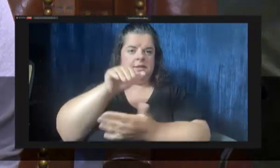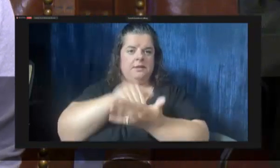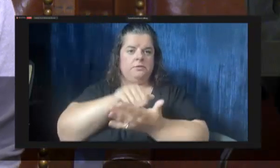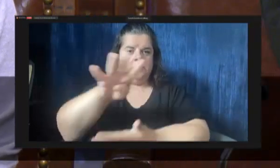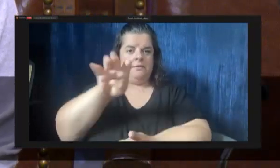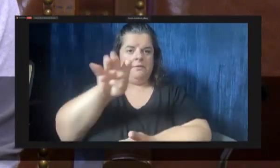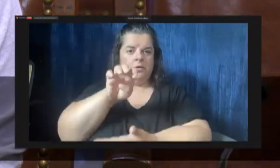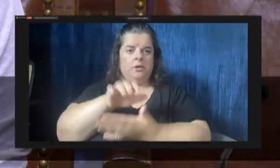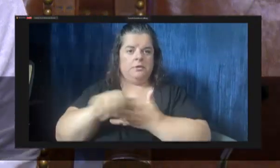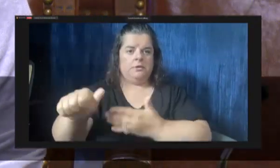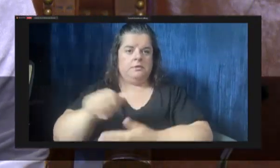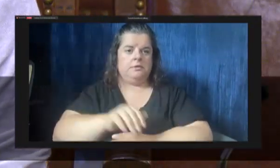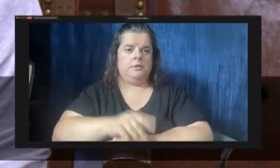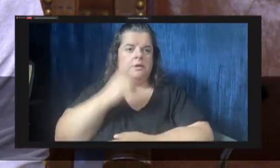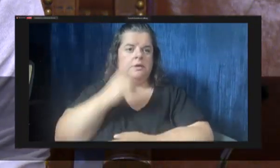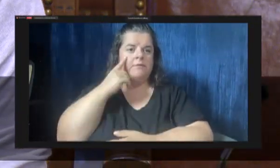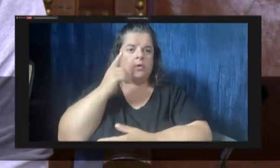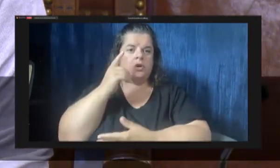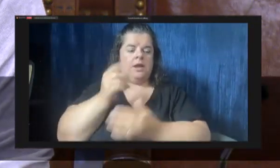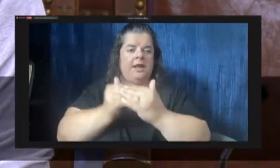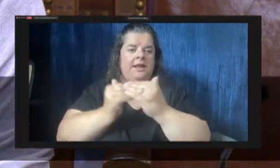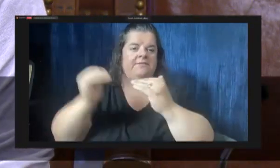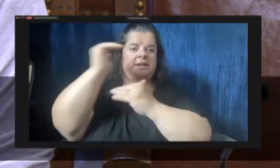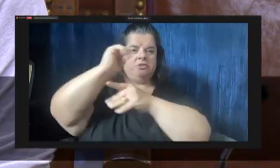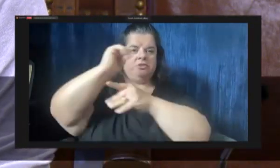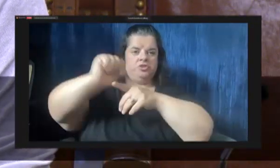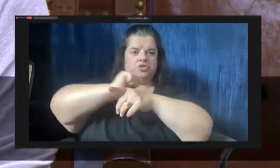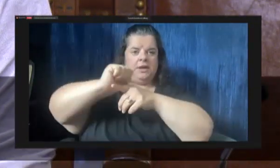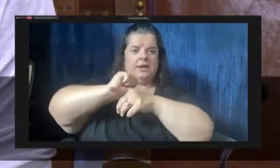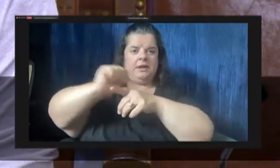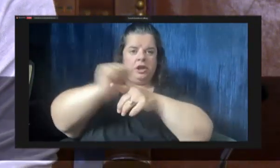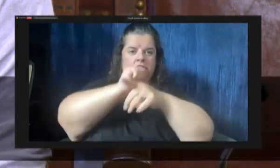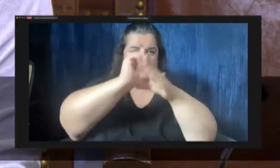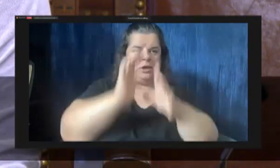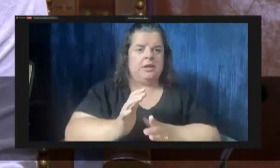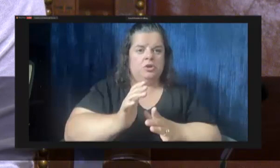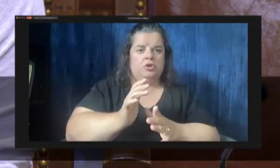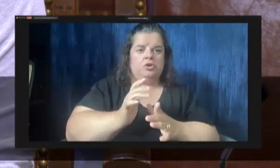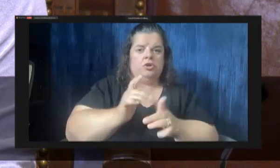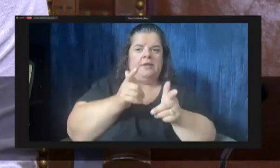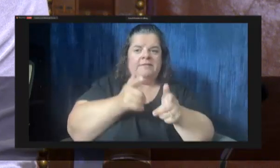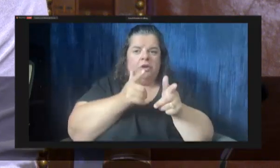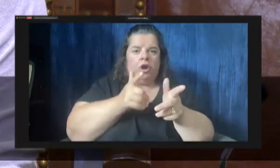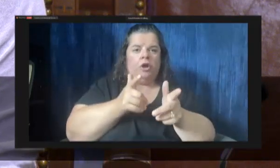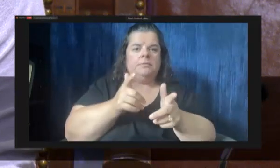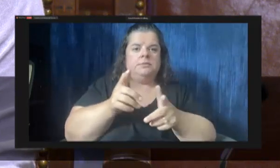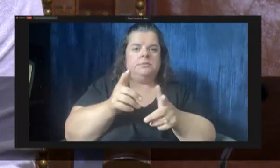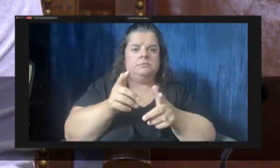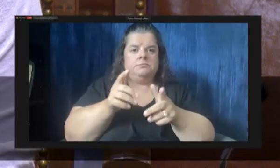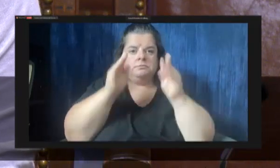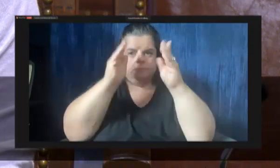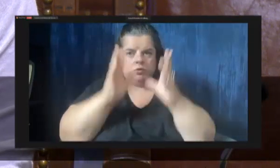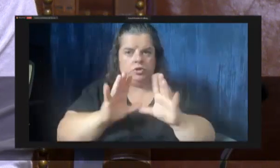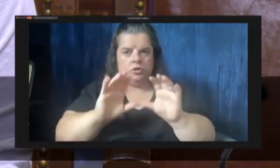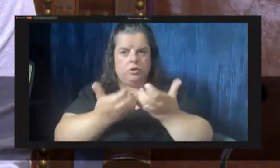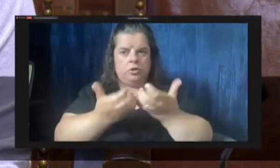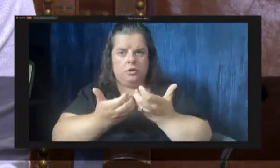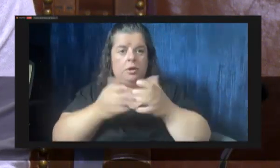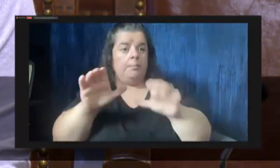$8,400 for an advanced train-the-trainer firearms instruction course. Motion for a brief